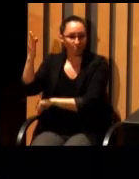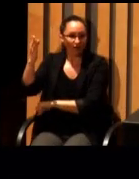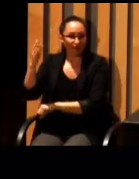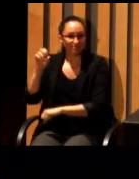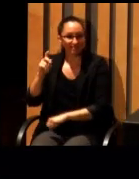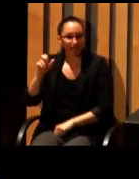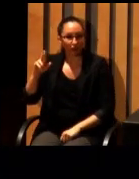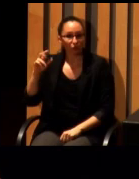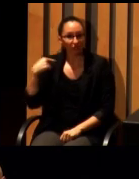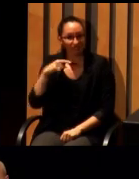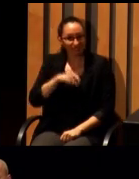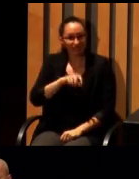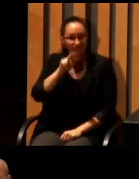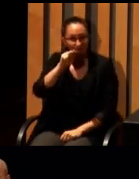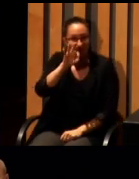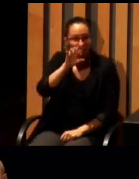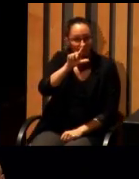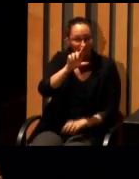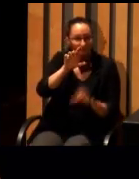the NFL.